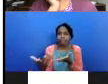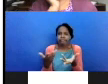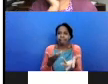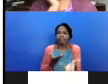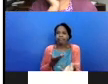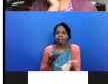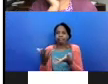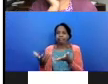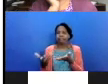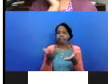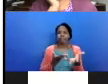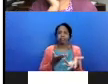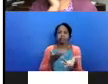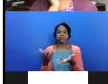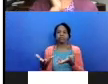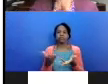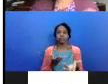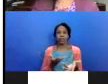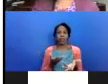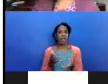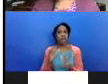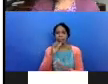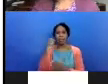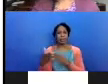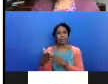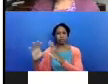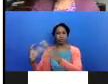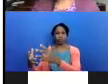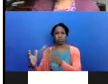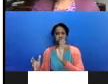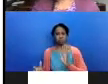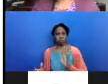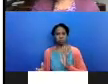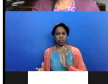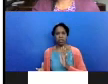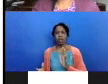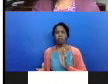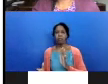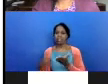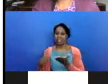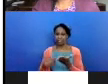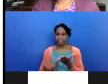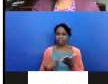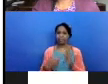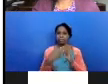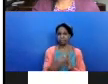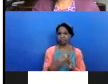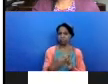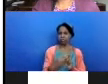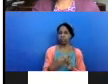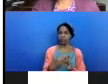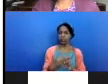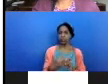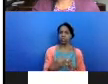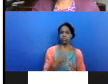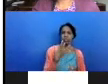And also a lot of guys, like we forced everybody into group because that was the only plan that we